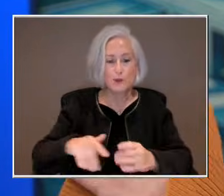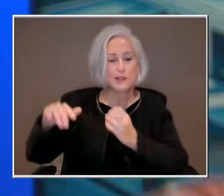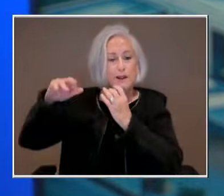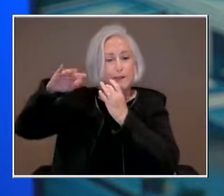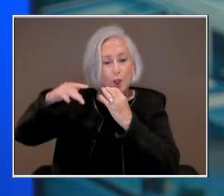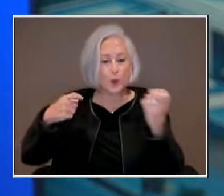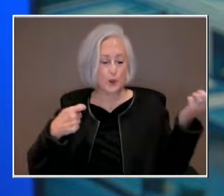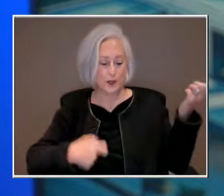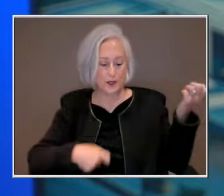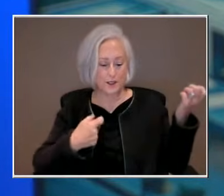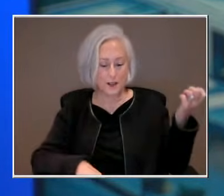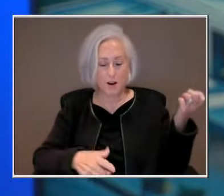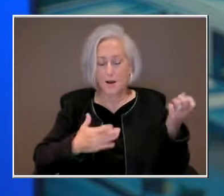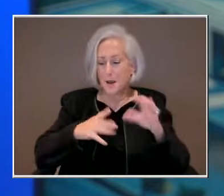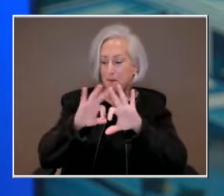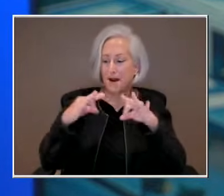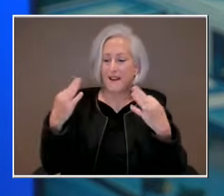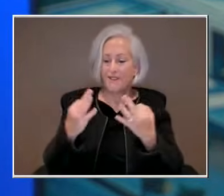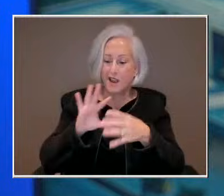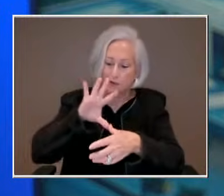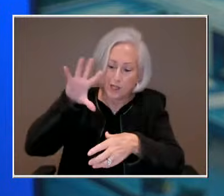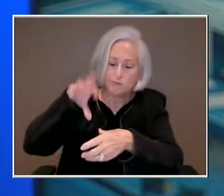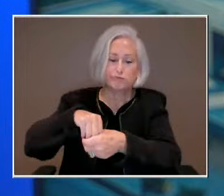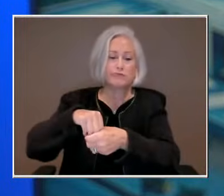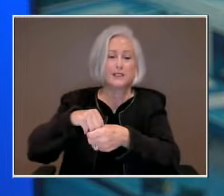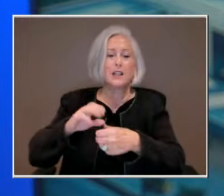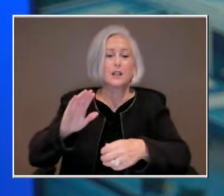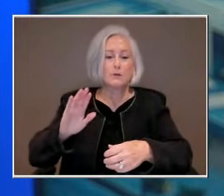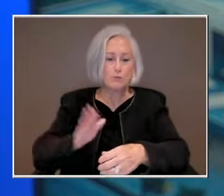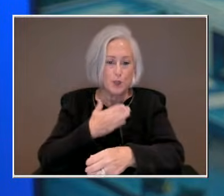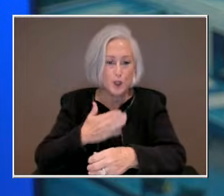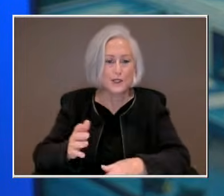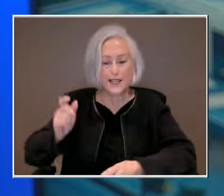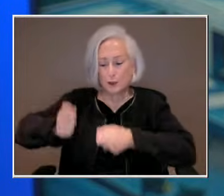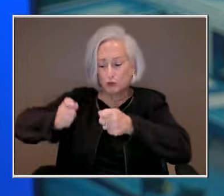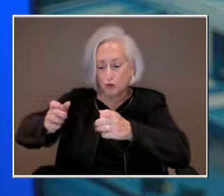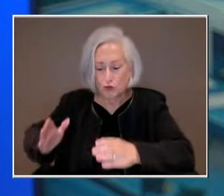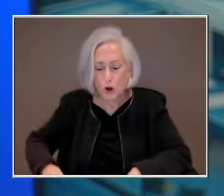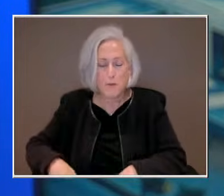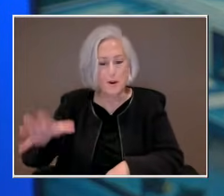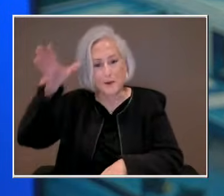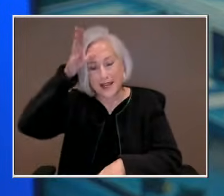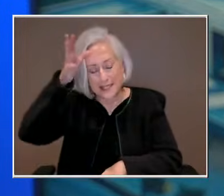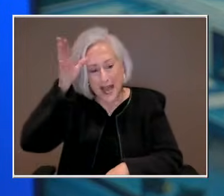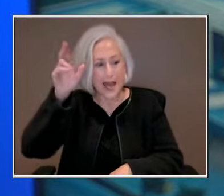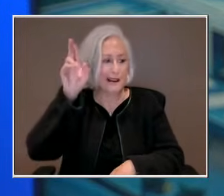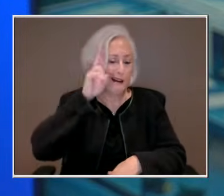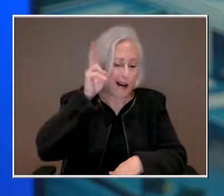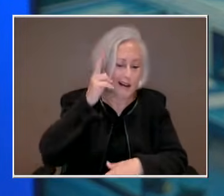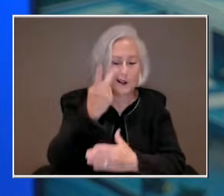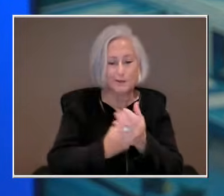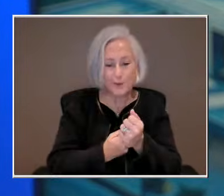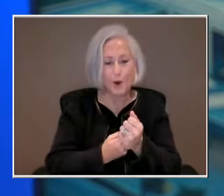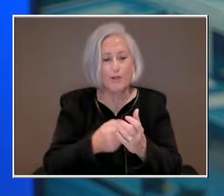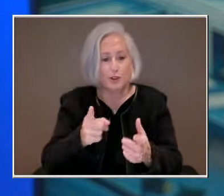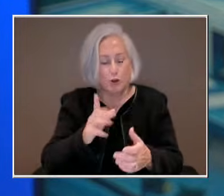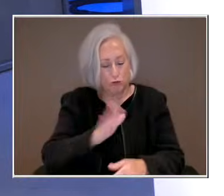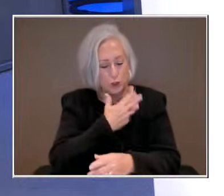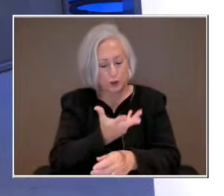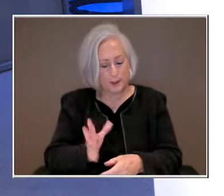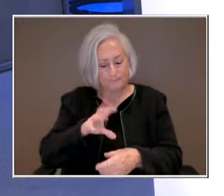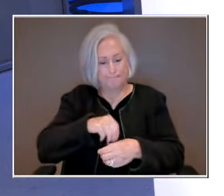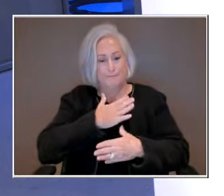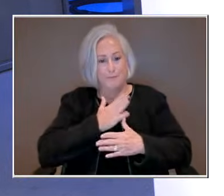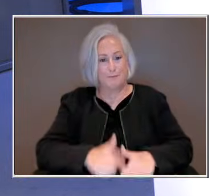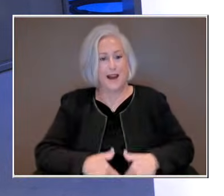family of musicians. My dad was a drummer. My uncle's a drummer. Oh, wow. So music's always been a part of my life. Right. It's near and dear to your heart, and you're